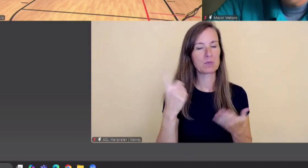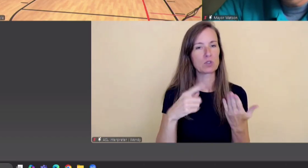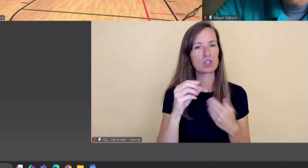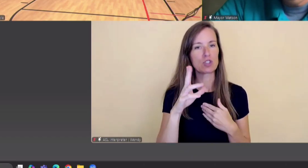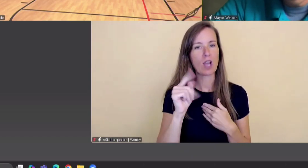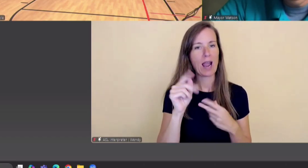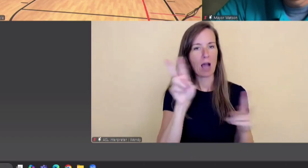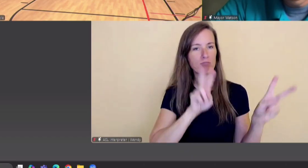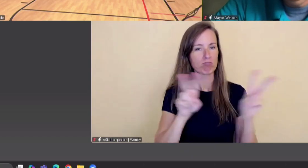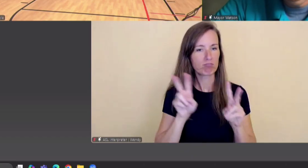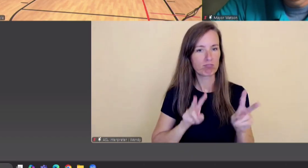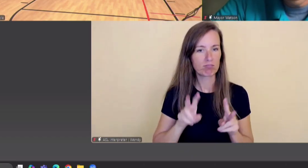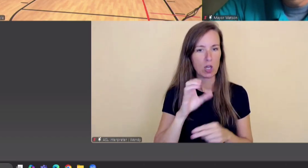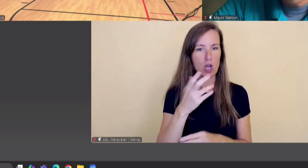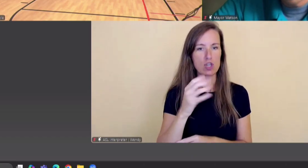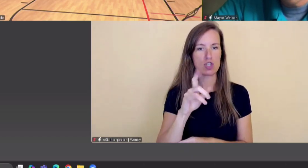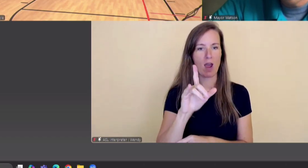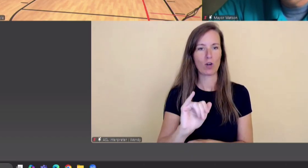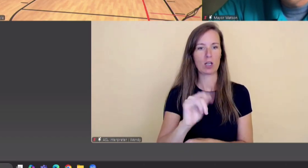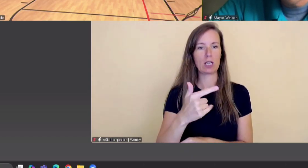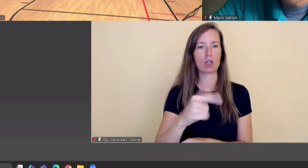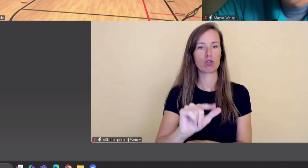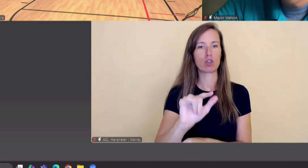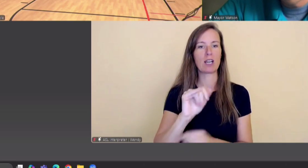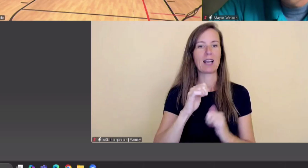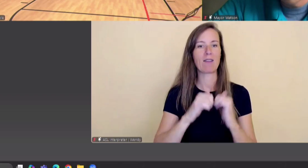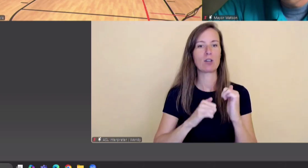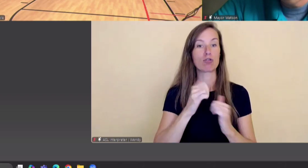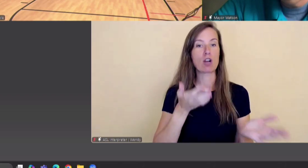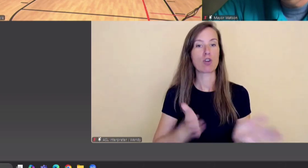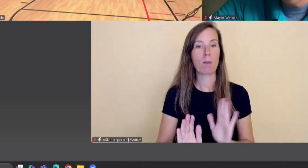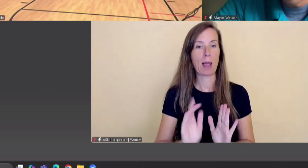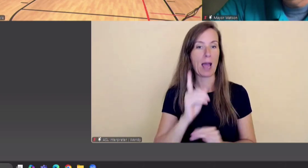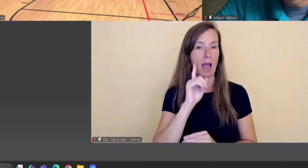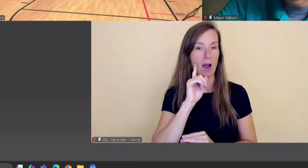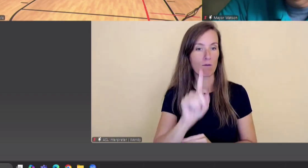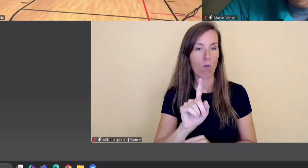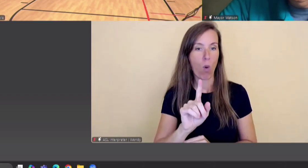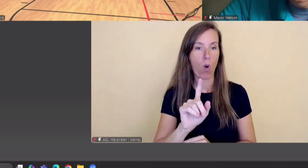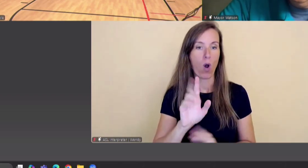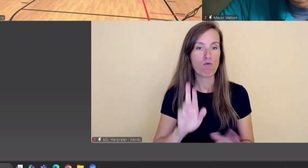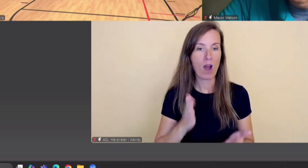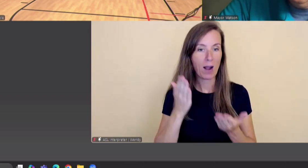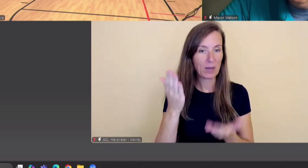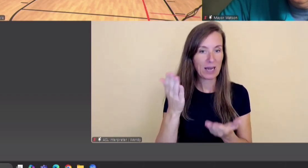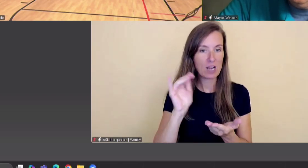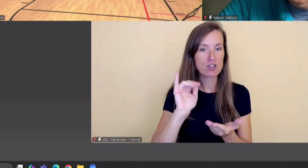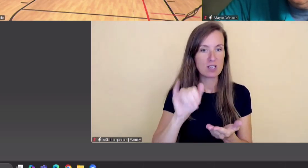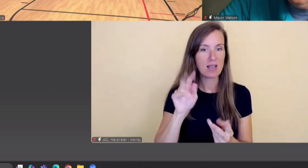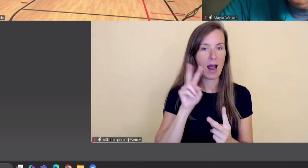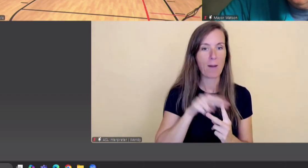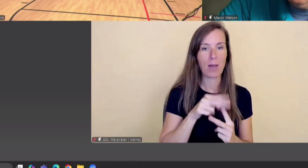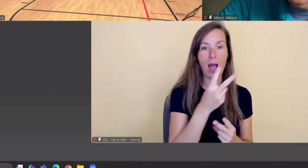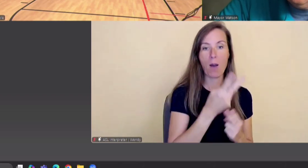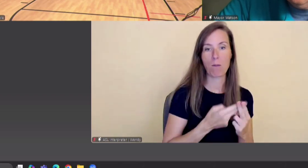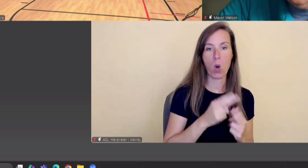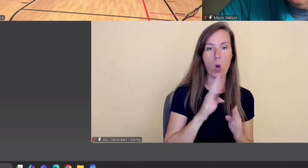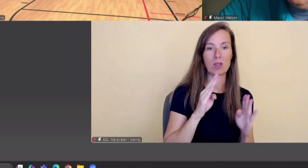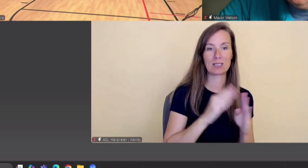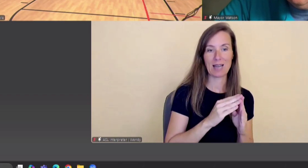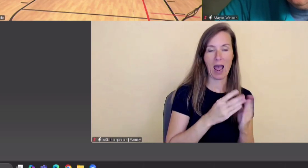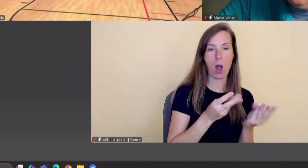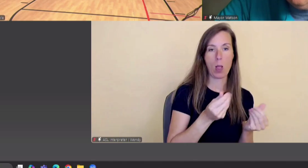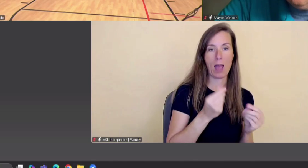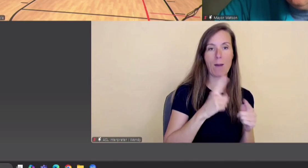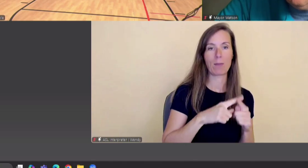land and our own yards. Take a hike. Examples of native plant gardens and naturalized areas